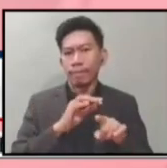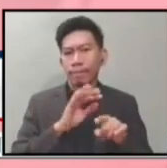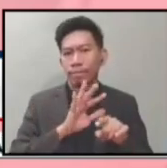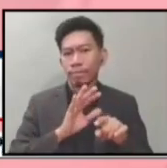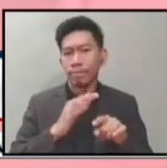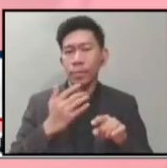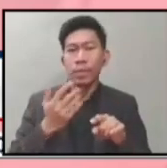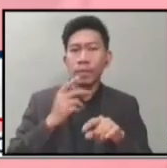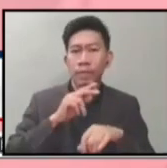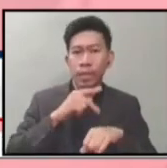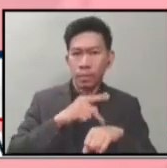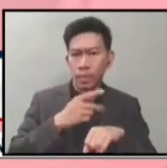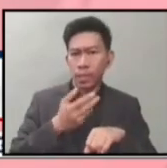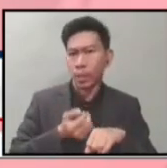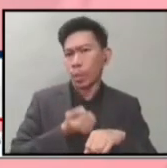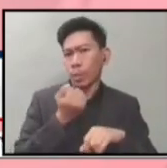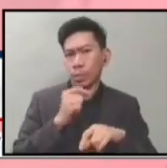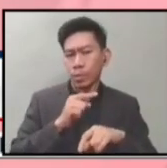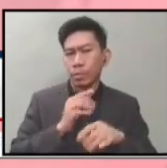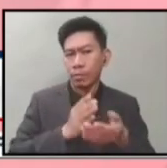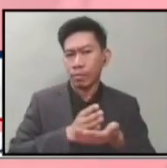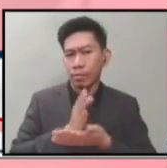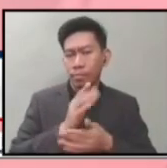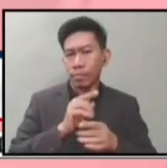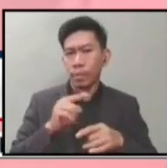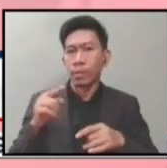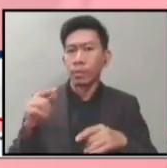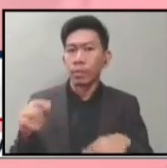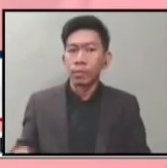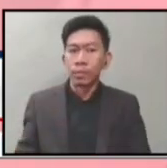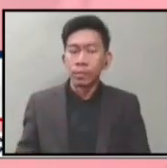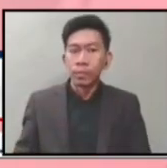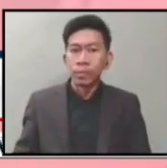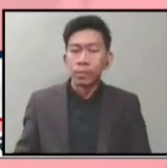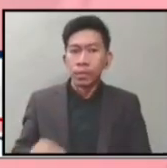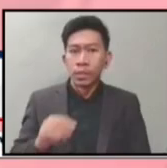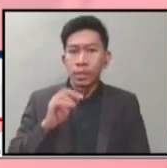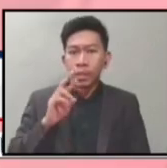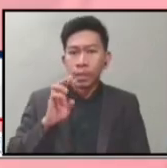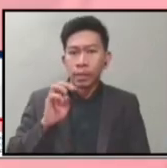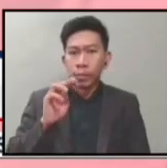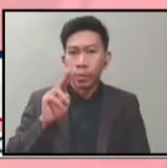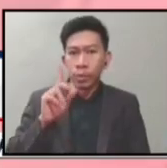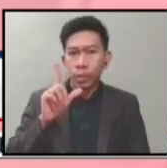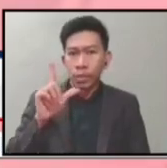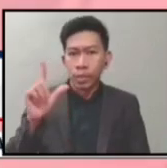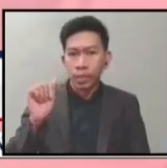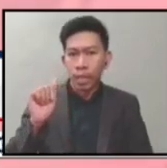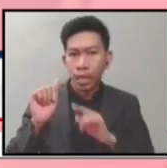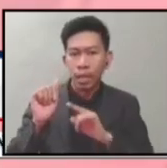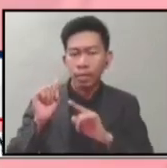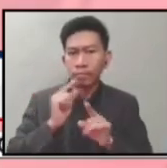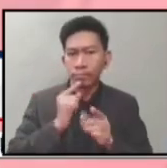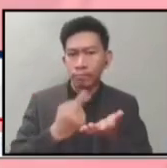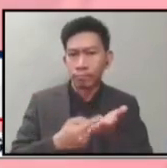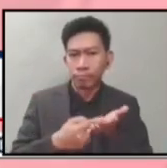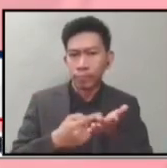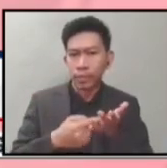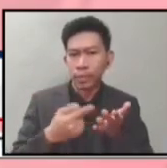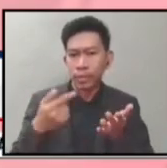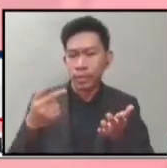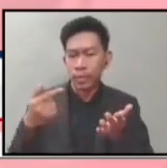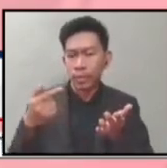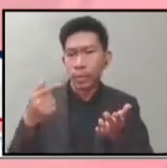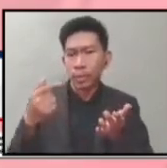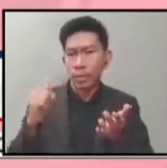ng Pilipinas ang mga barrier. Kakausapin naman ni Remulla si Solicitor General Menardo Guevara at ang Department of